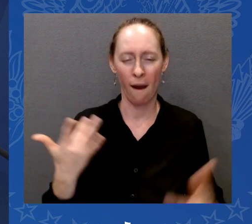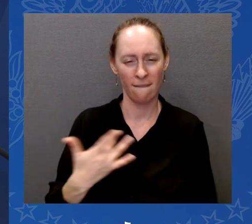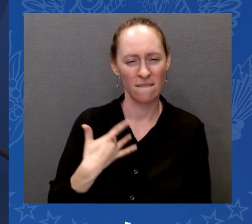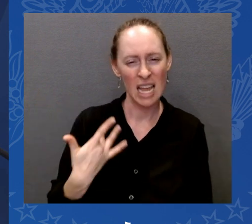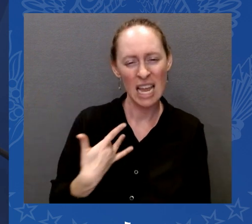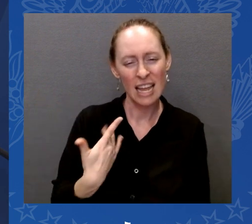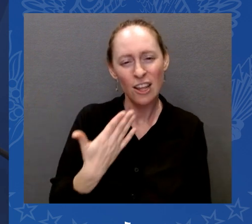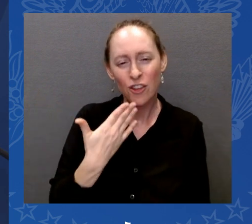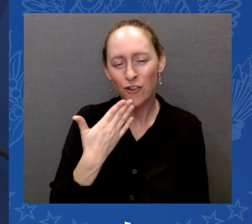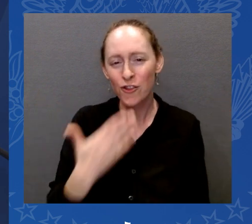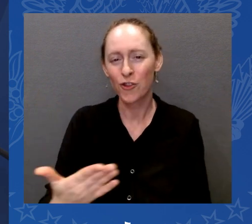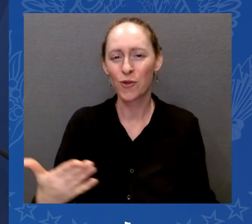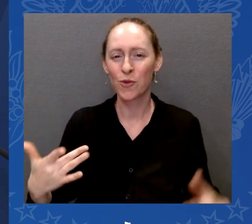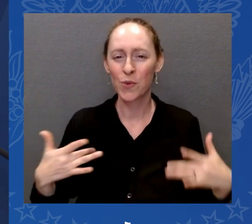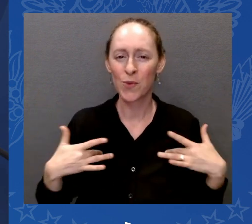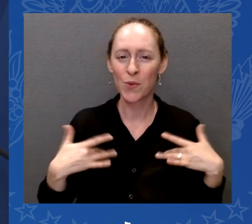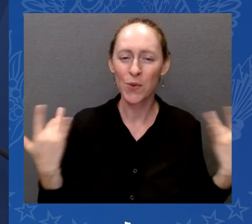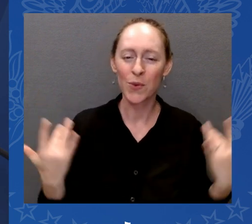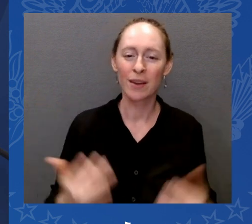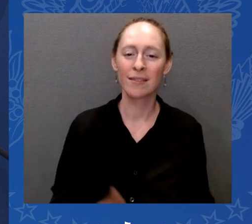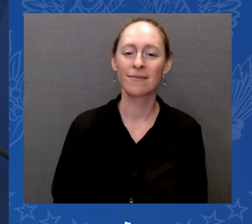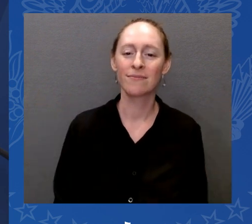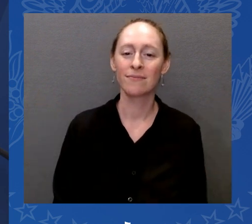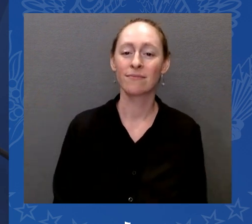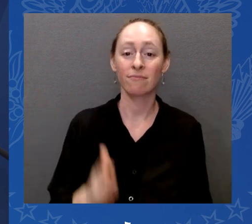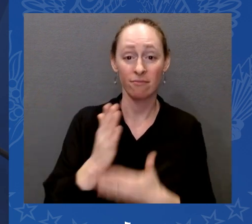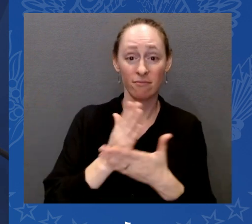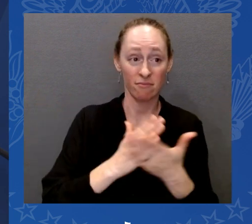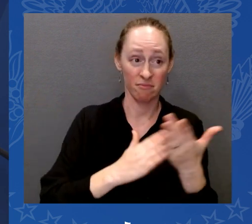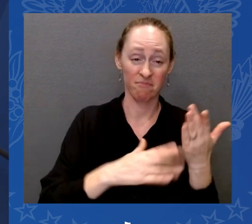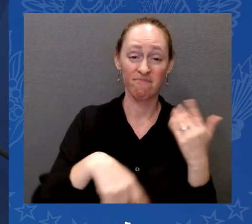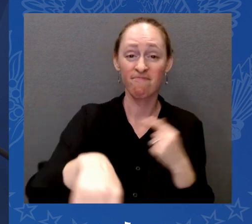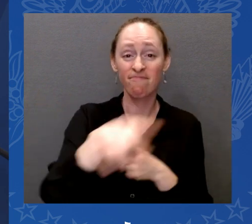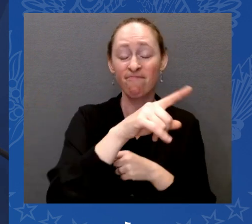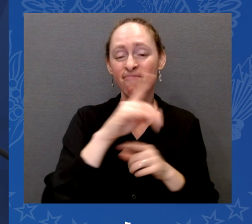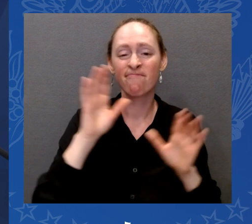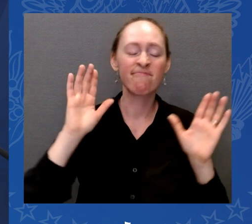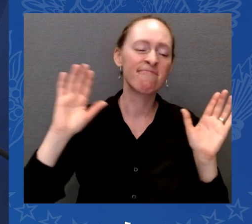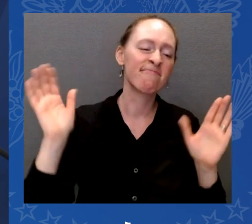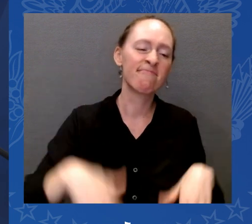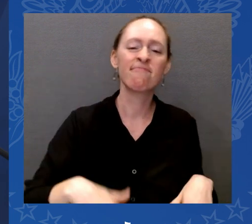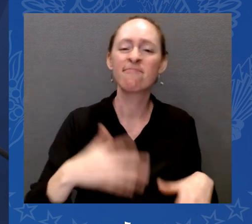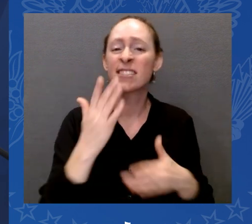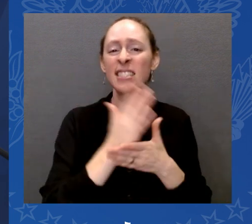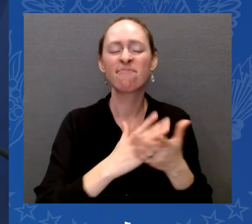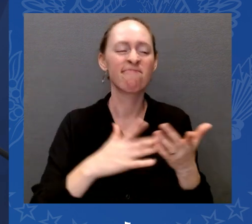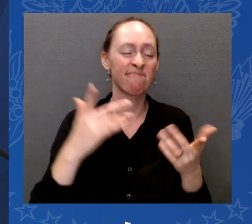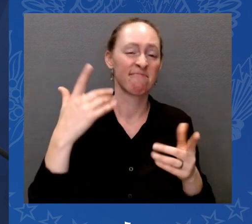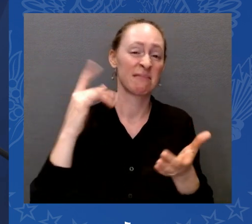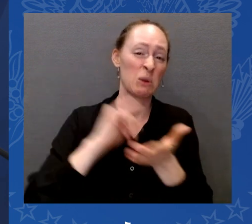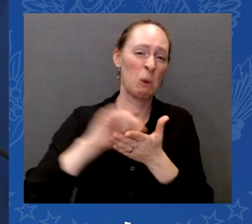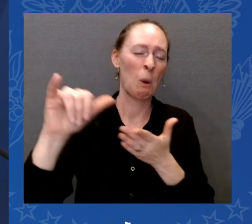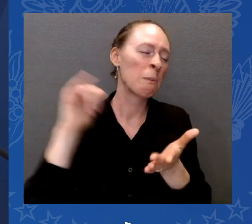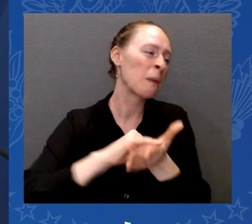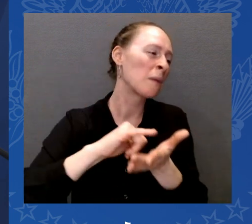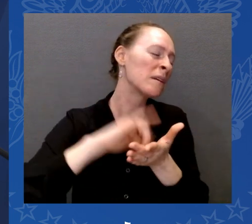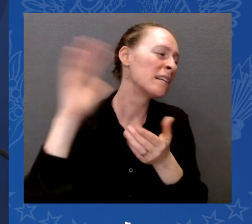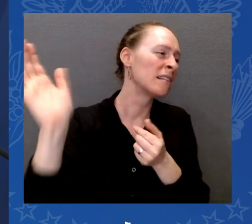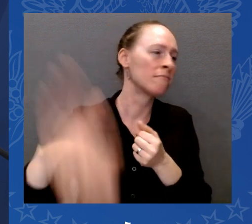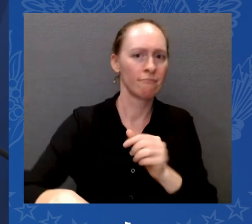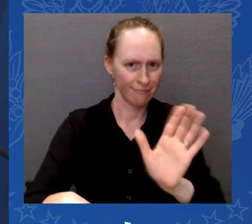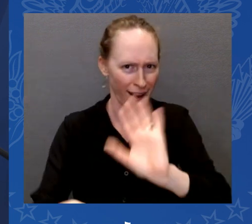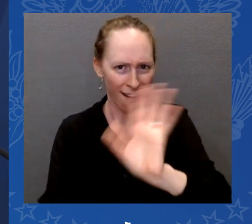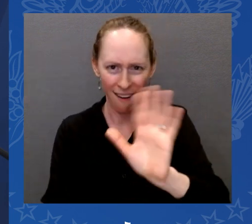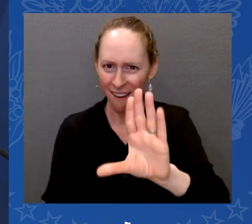time ago, oh, you didn't make the bet in the right place, because it's happening here. I'm getting phone calls right now from companies all over